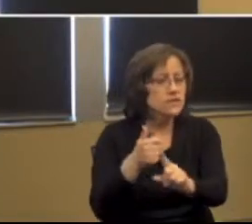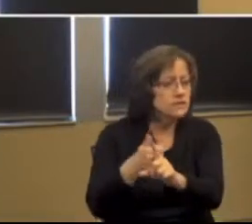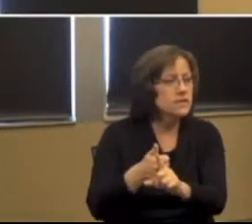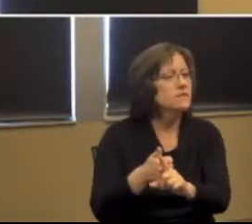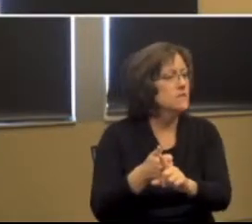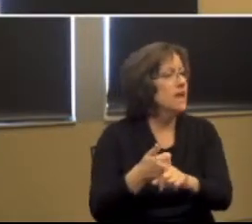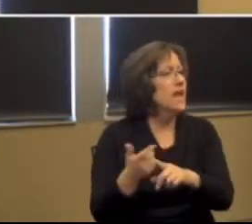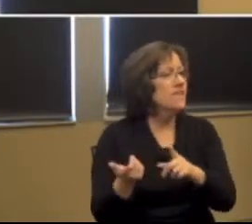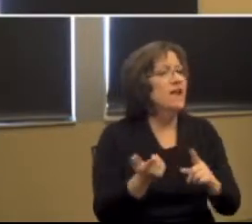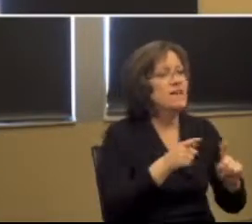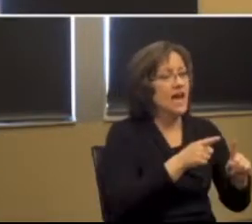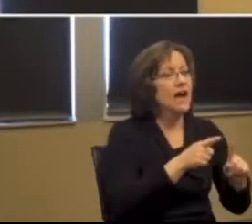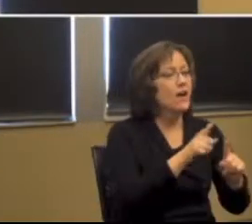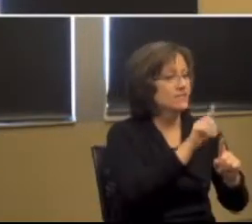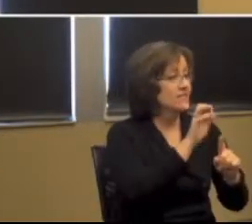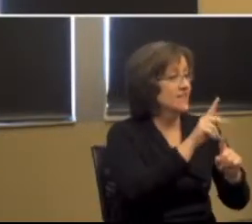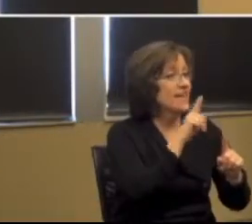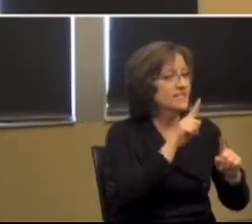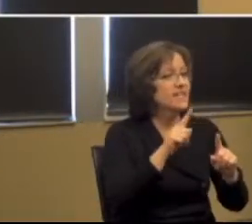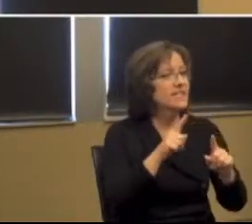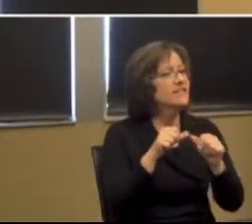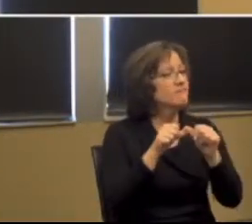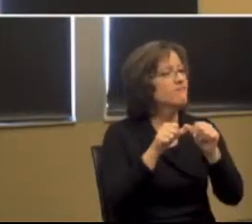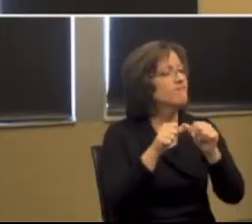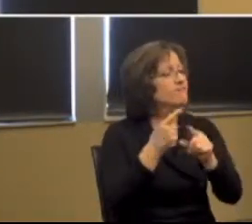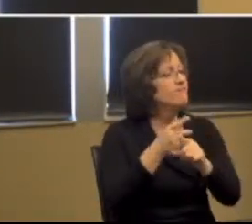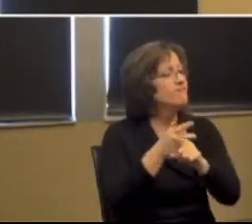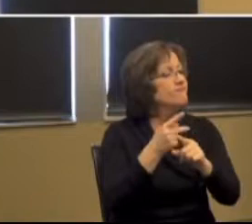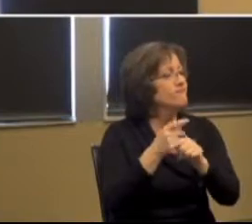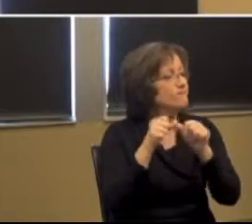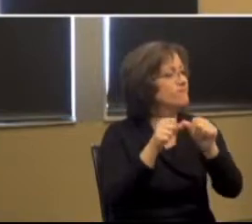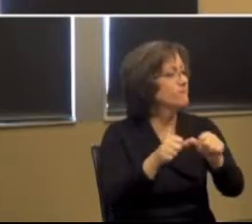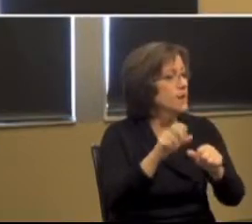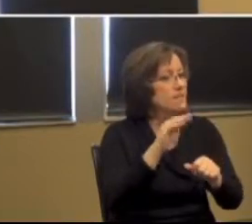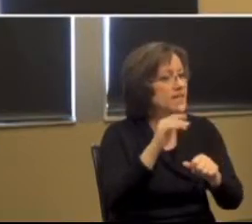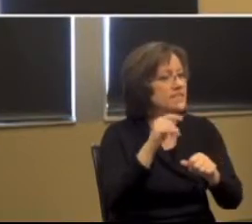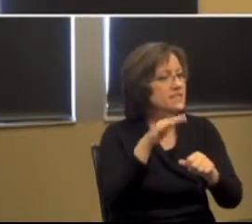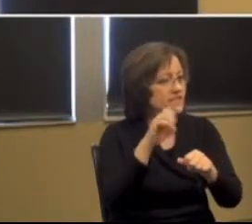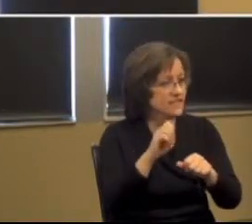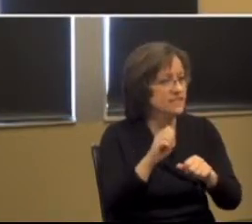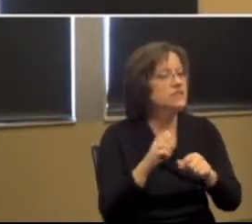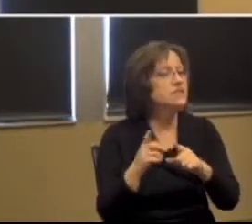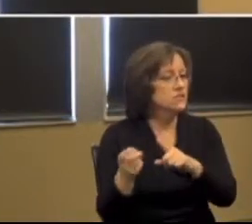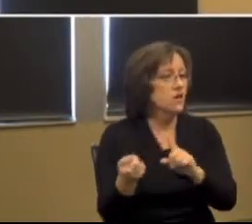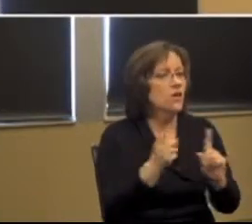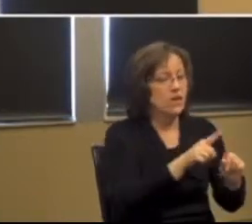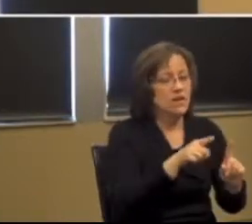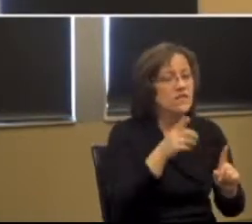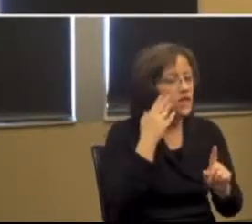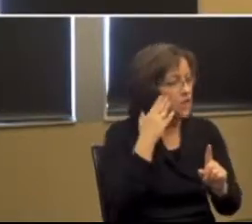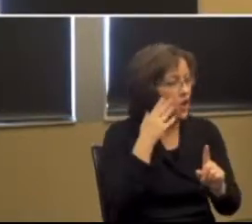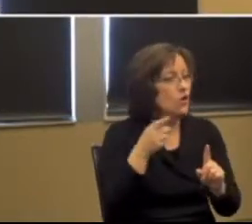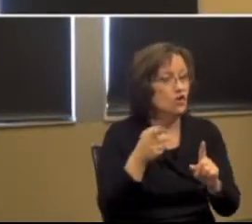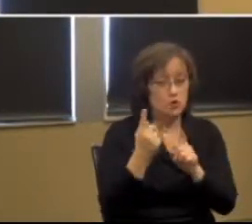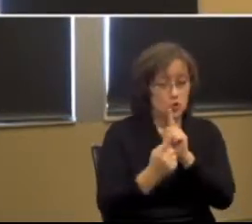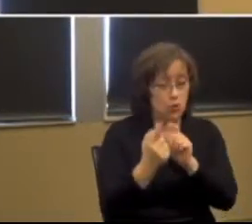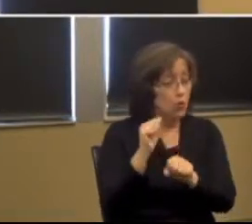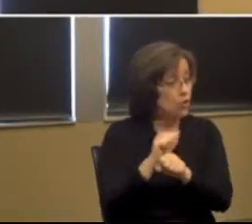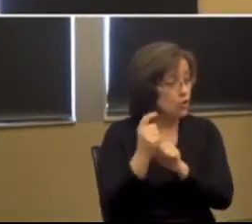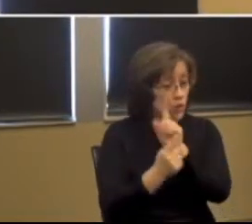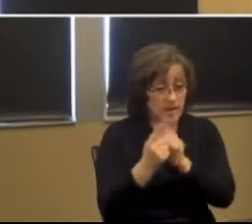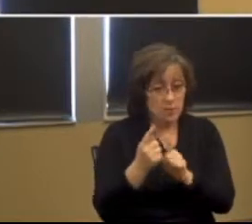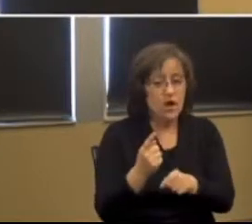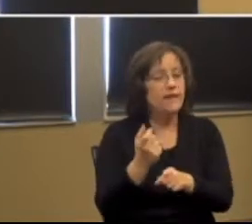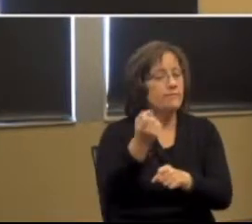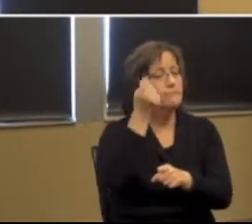at a maintenance level, that they're doing it pretty independent, so that when you're working one-on-one with them, they show you that they have attained that skill.